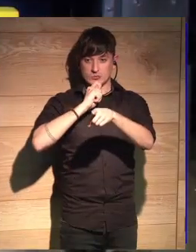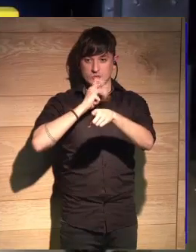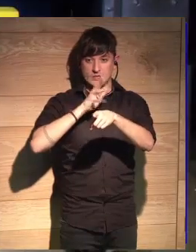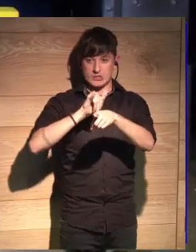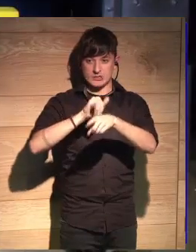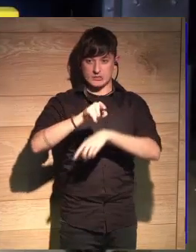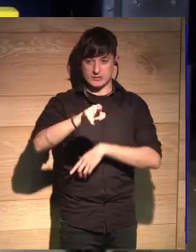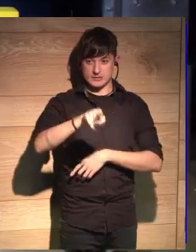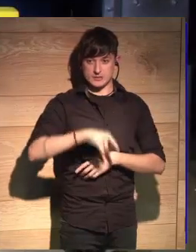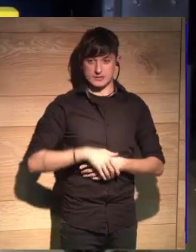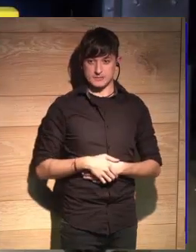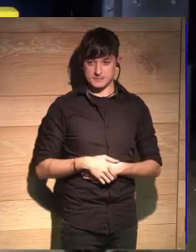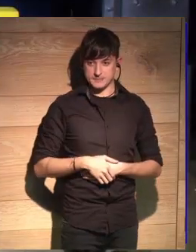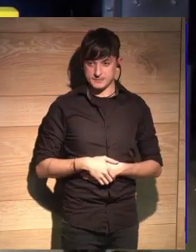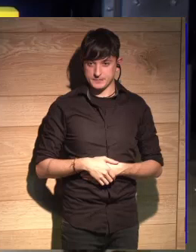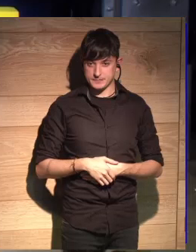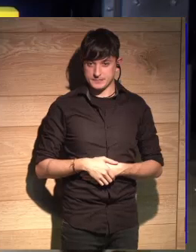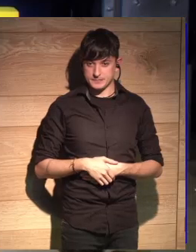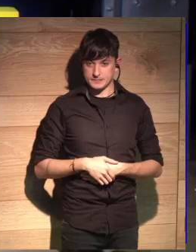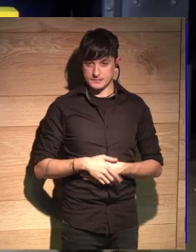there. Someone